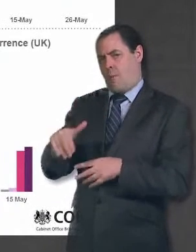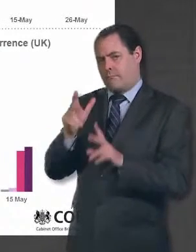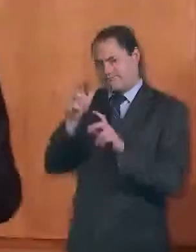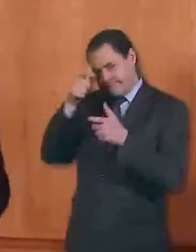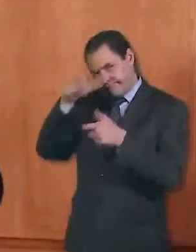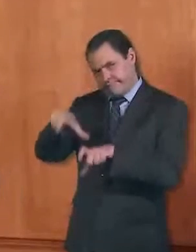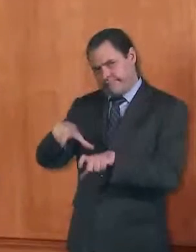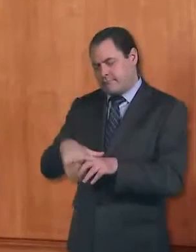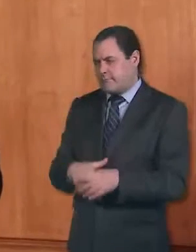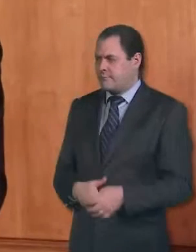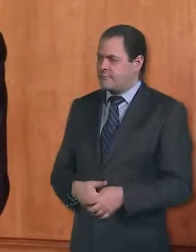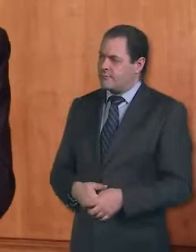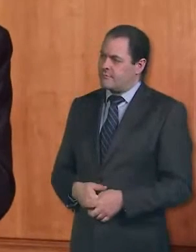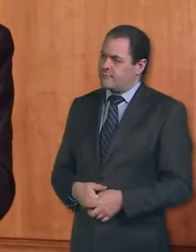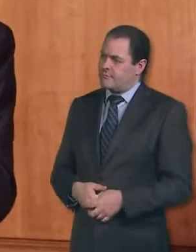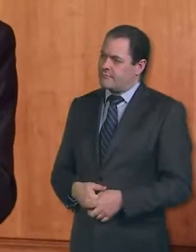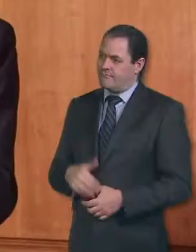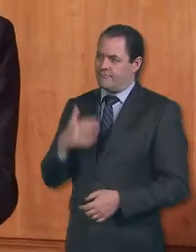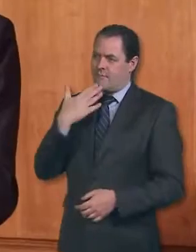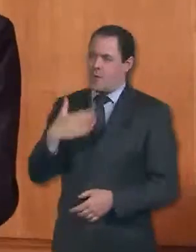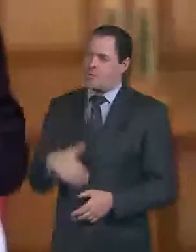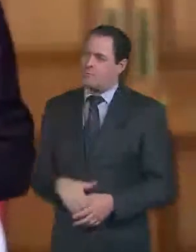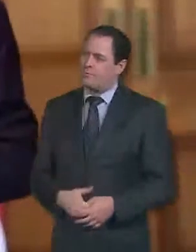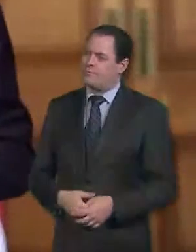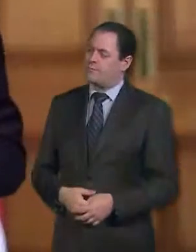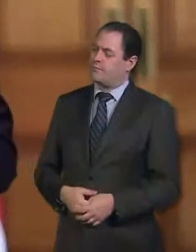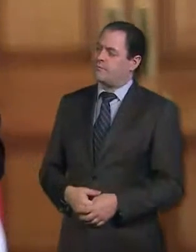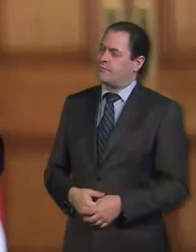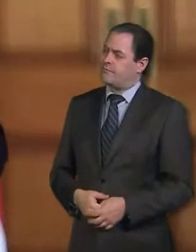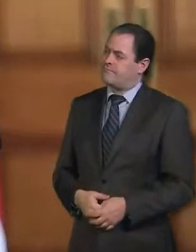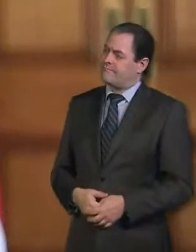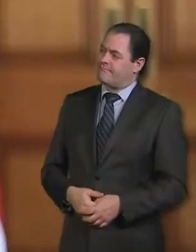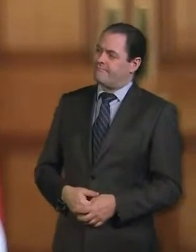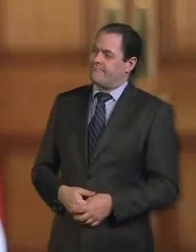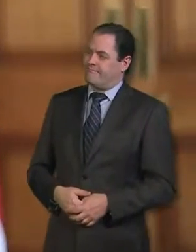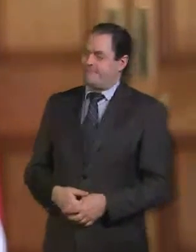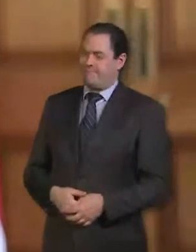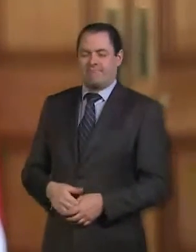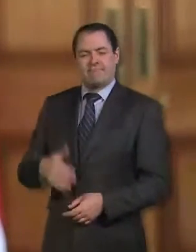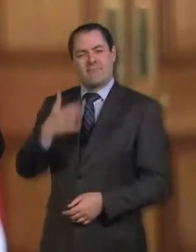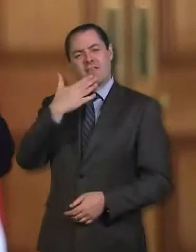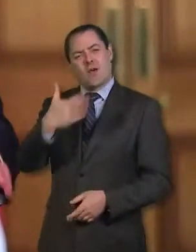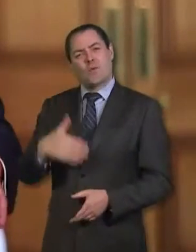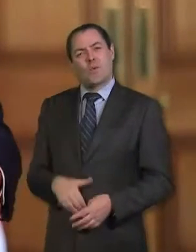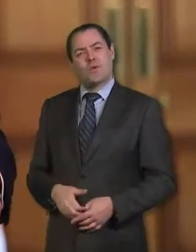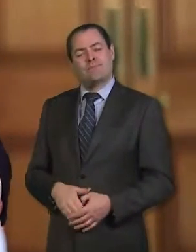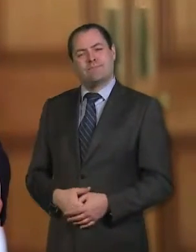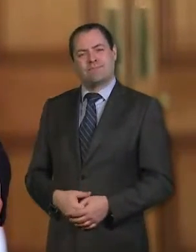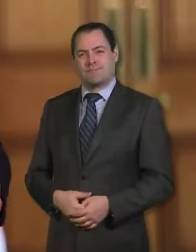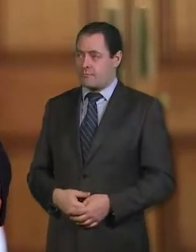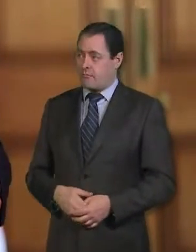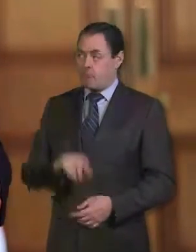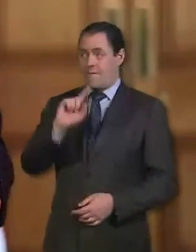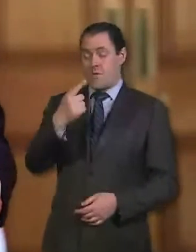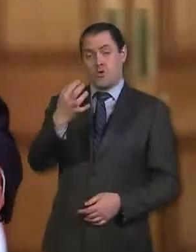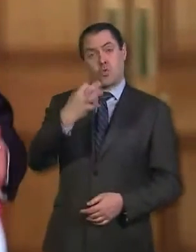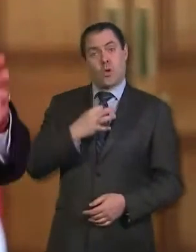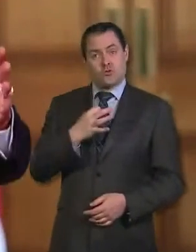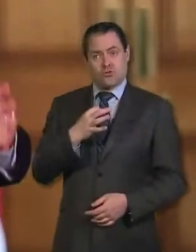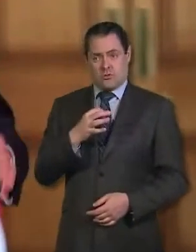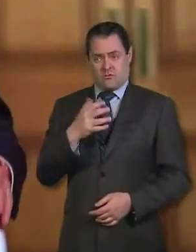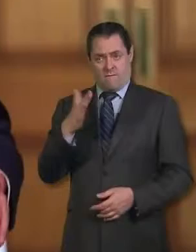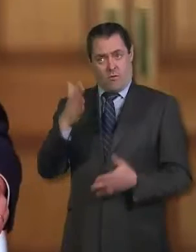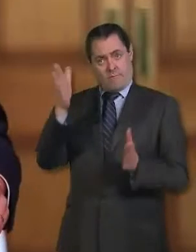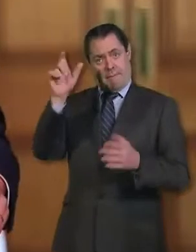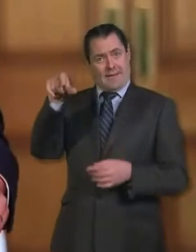Thank you very much. Thanks very much indeed. So the first question is from a member of the public. And just